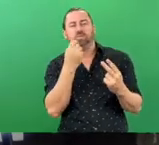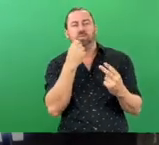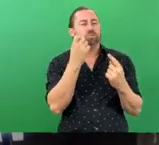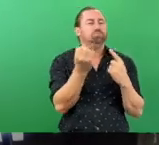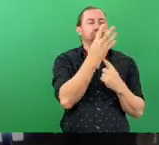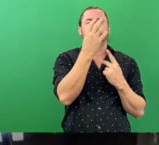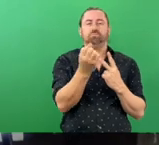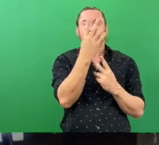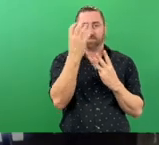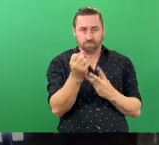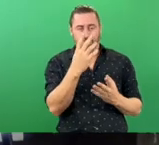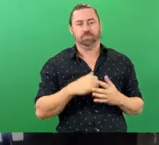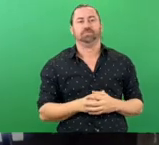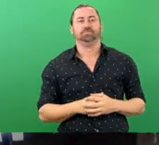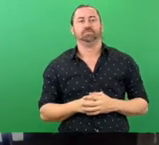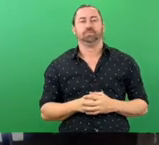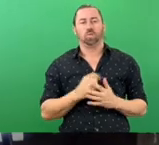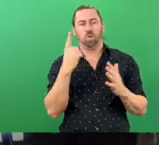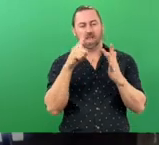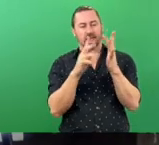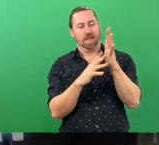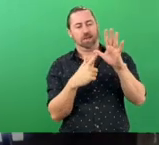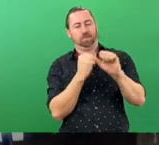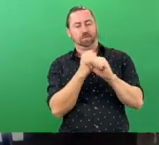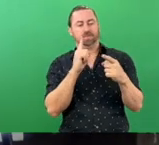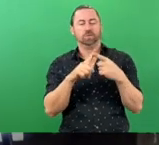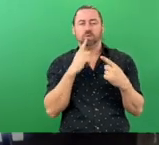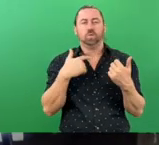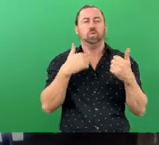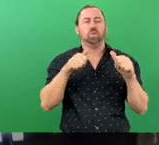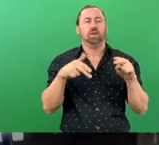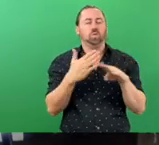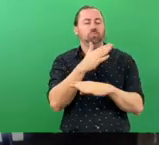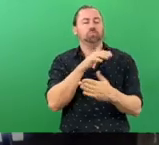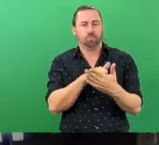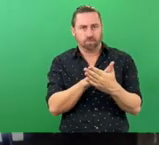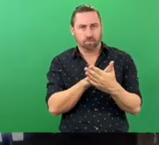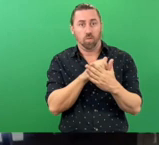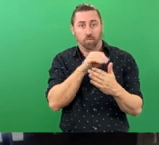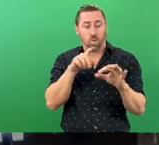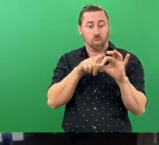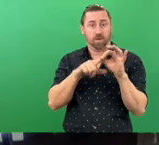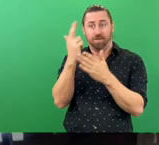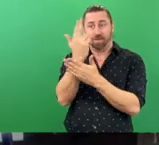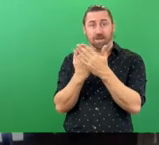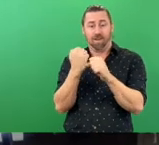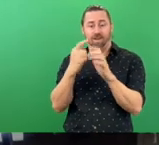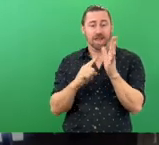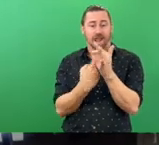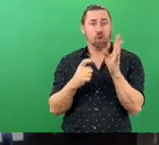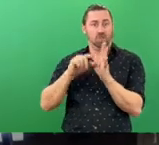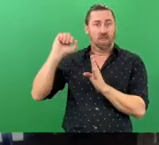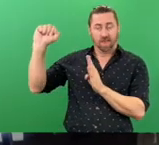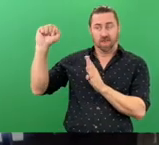I want to key in on the main image that we're going to use today for this workshop, which is a work from the Queensland Art Gallery